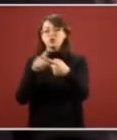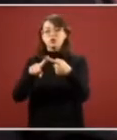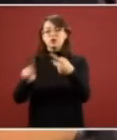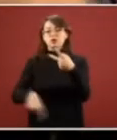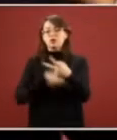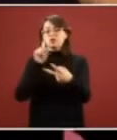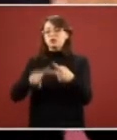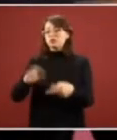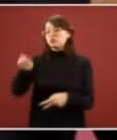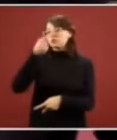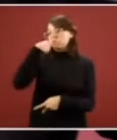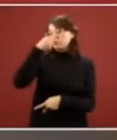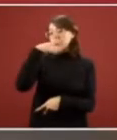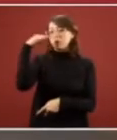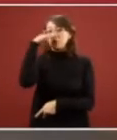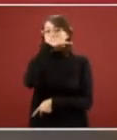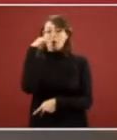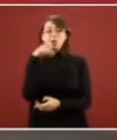in